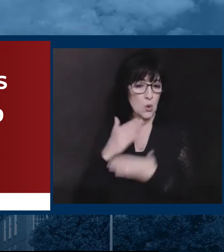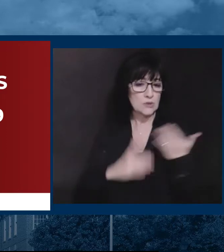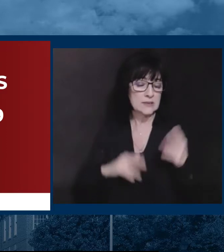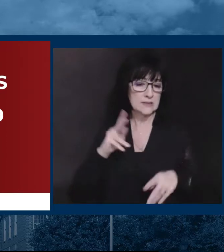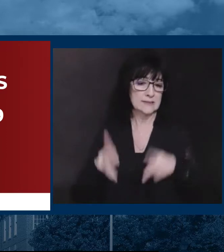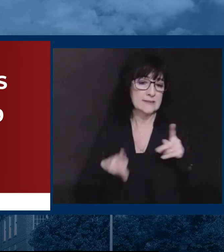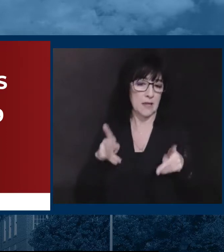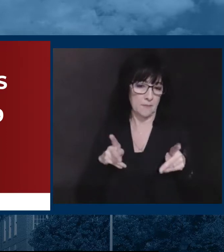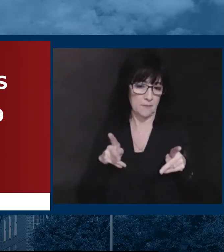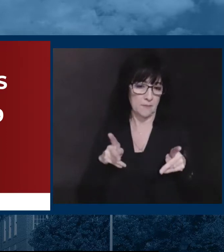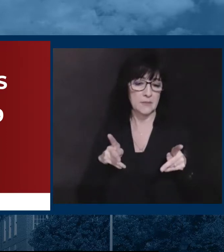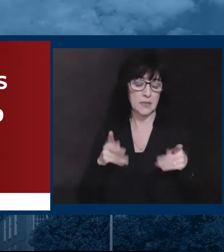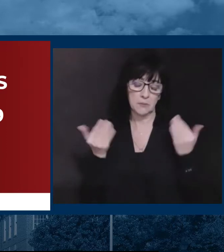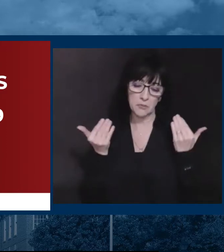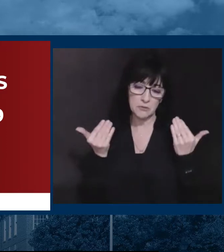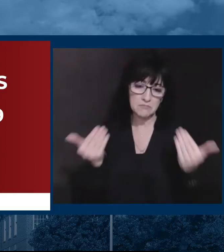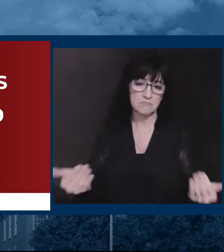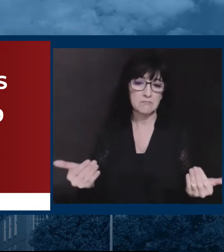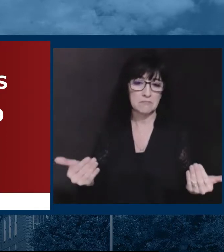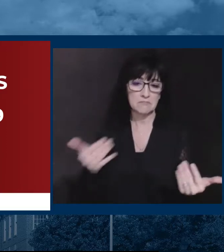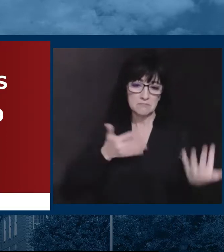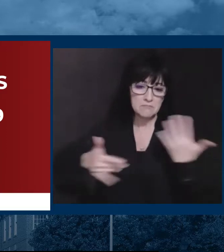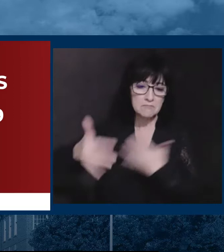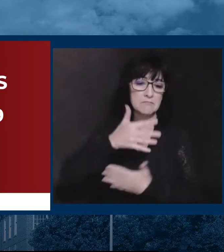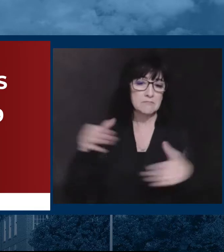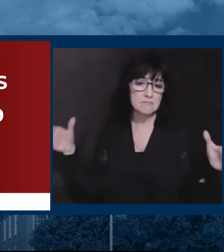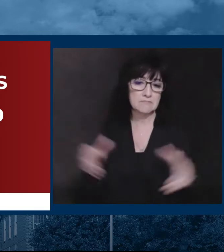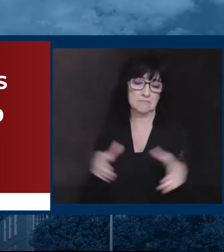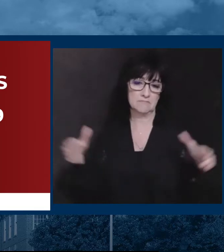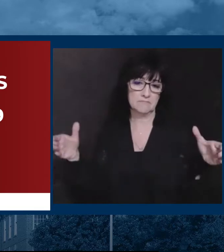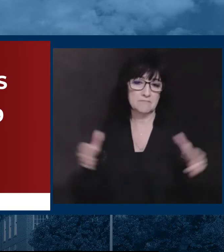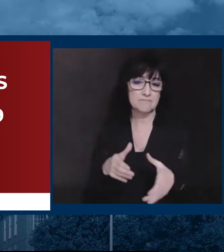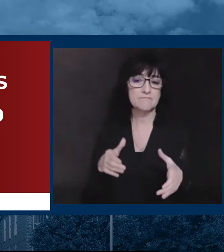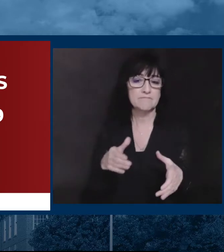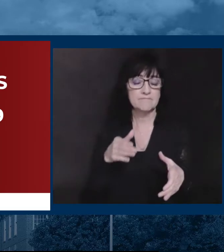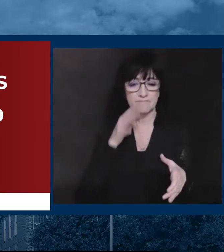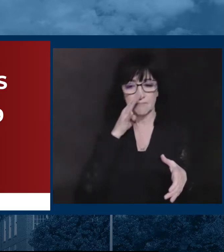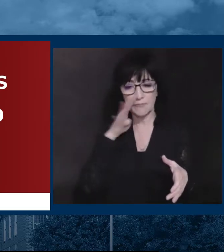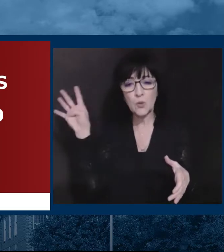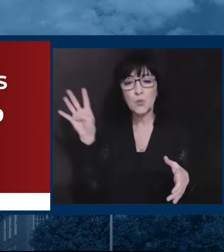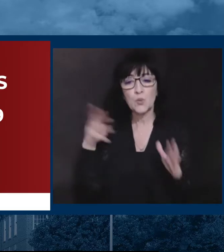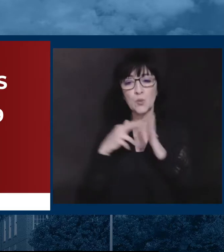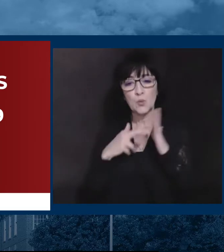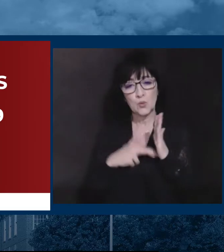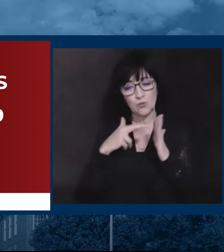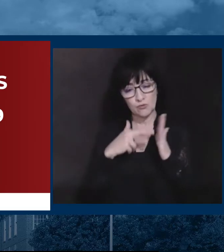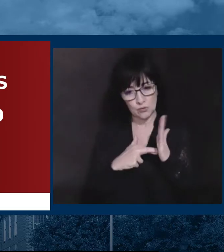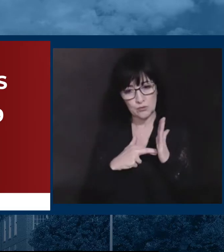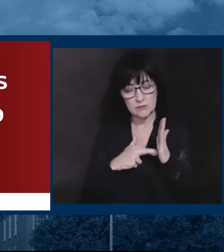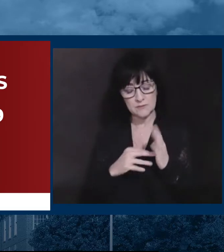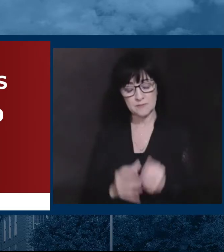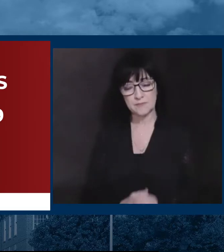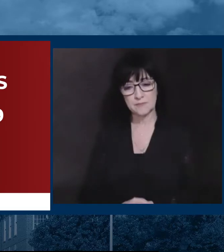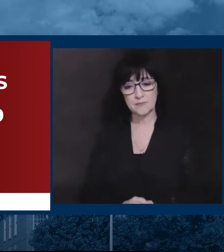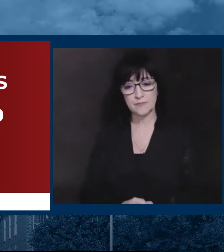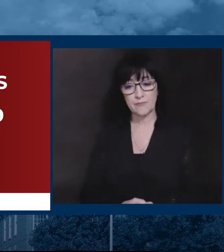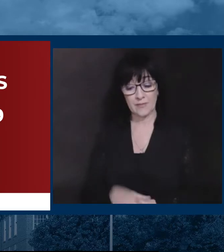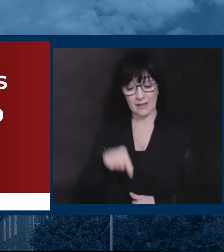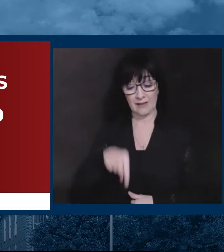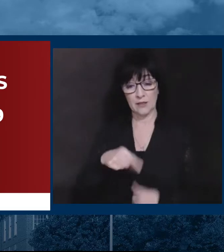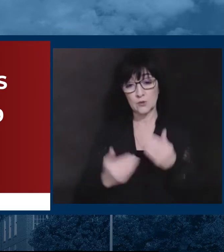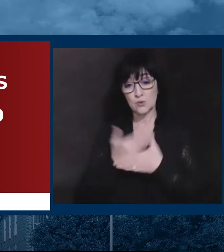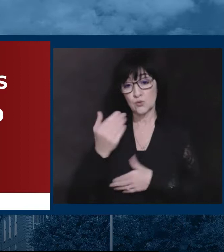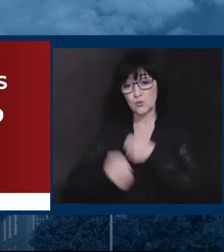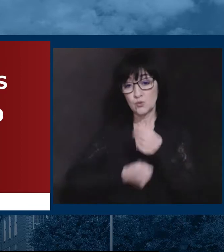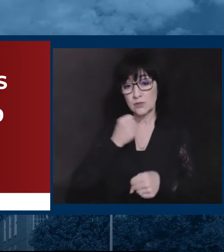in celebrations. We are really focused on two things as we approach the new year.